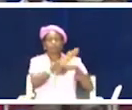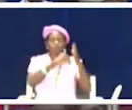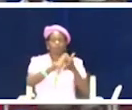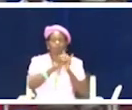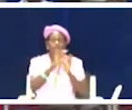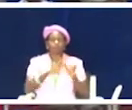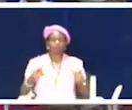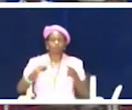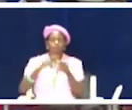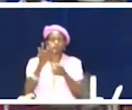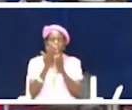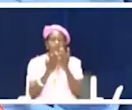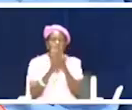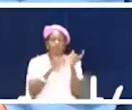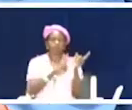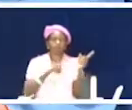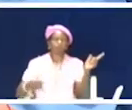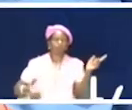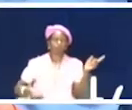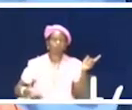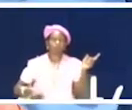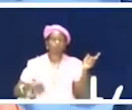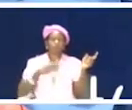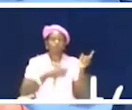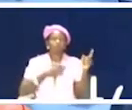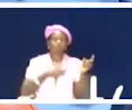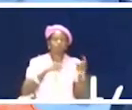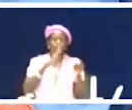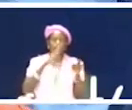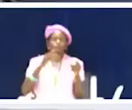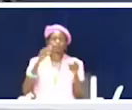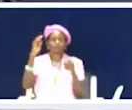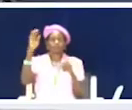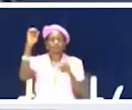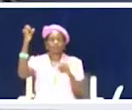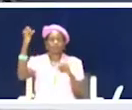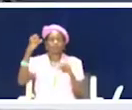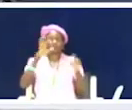children to your hands, Lord. Please be gracious unto them.